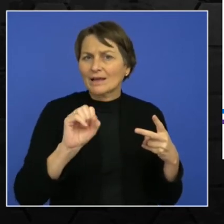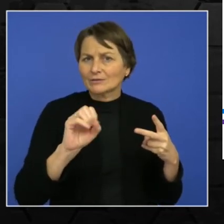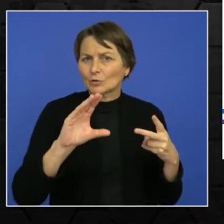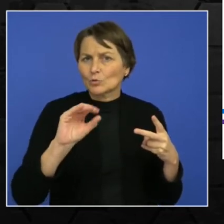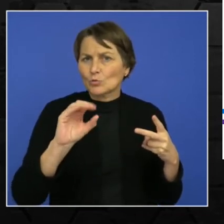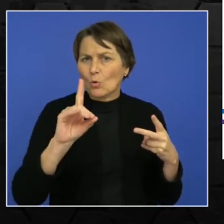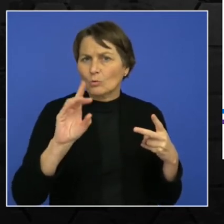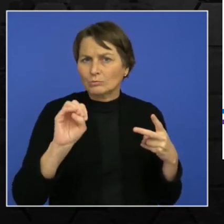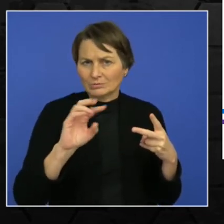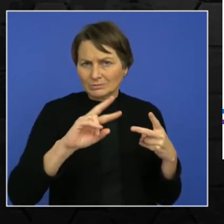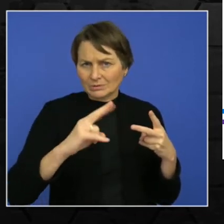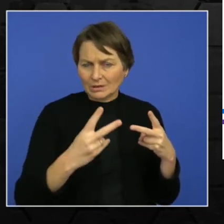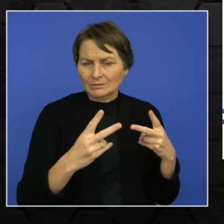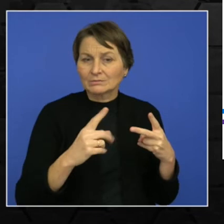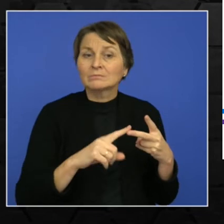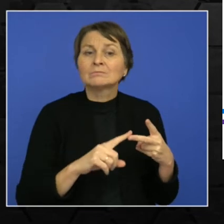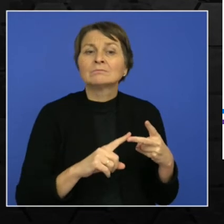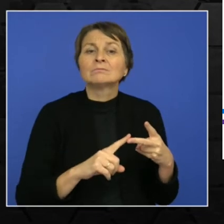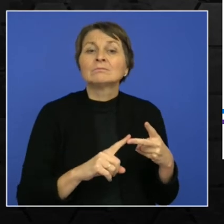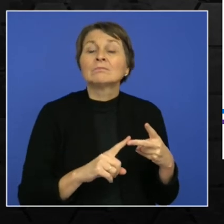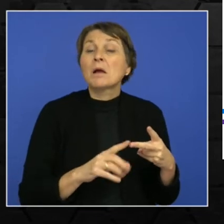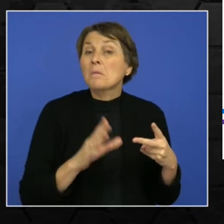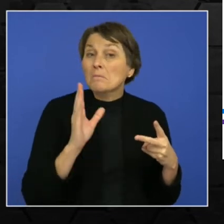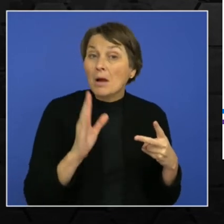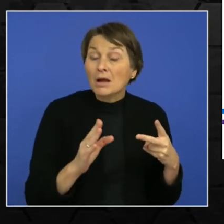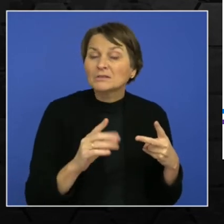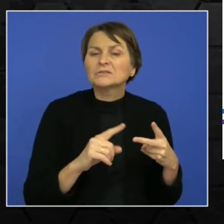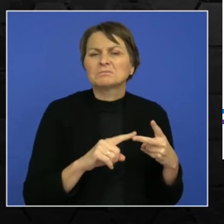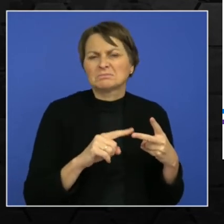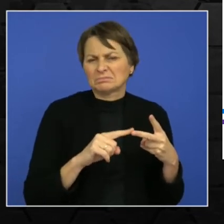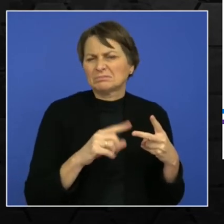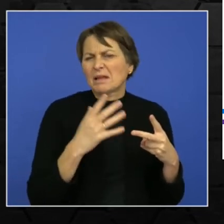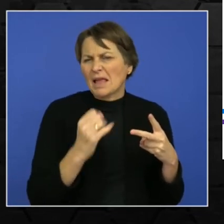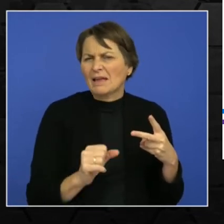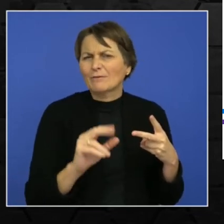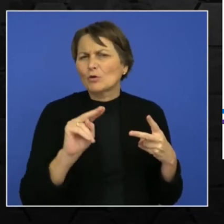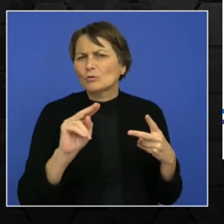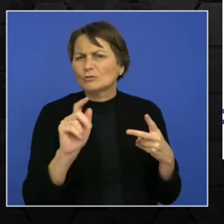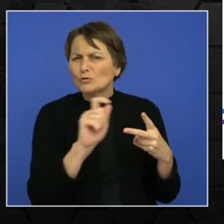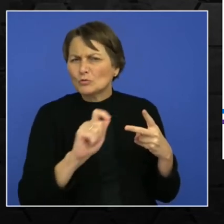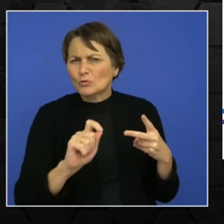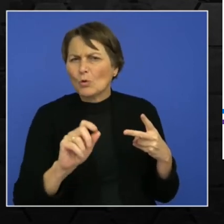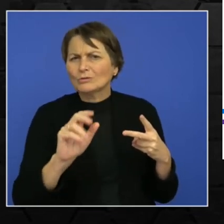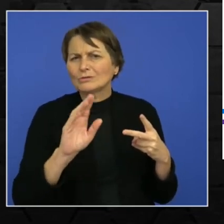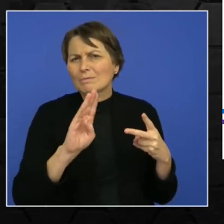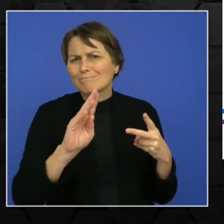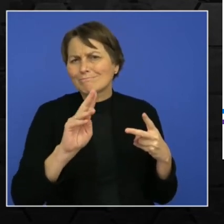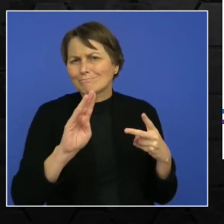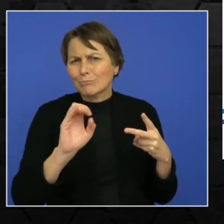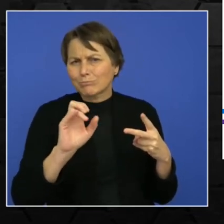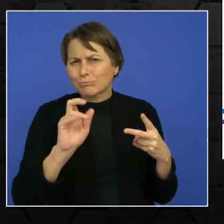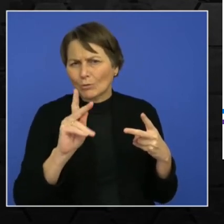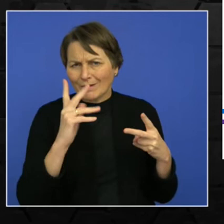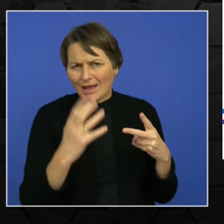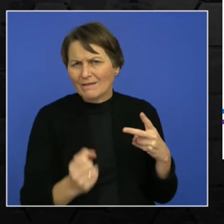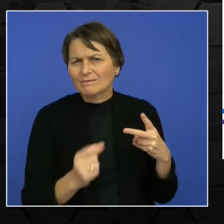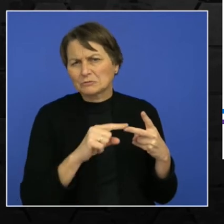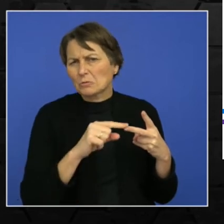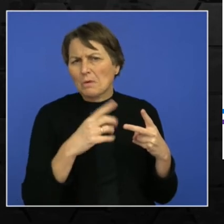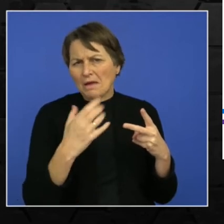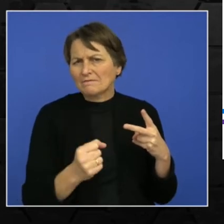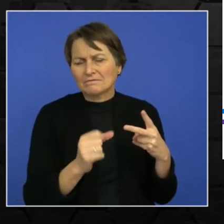Python as well, but Anaconda comes with Jupyter Notebook and all of other stuff. So it can help you in the long